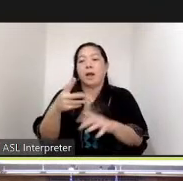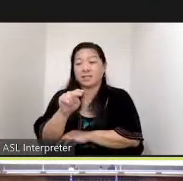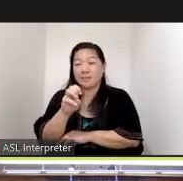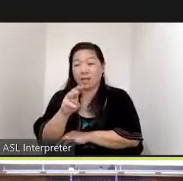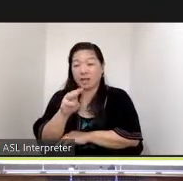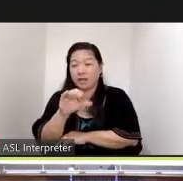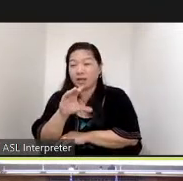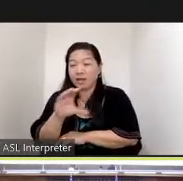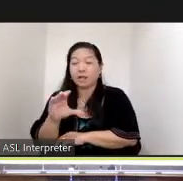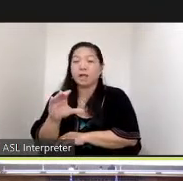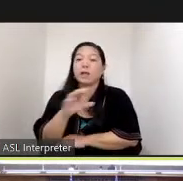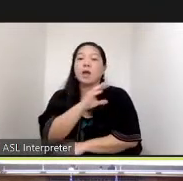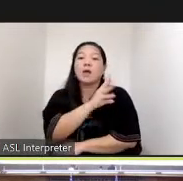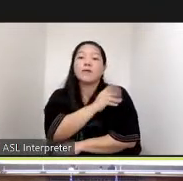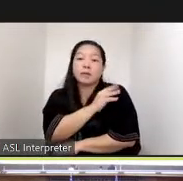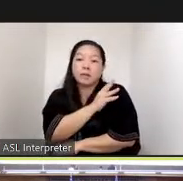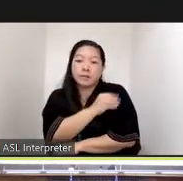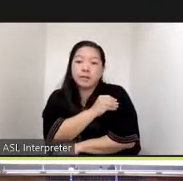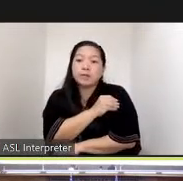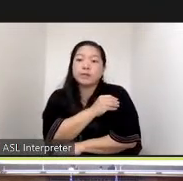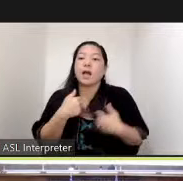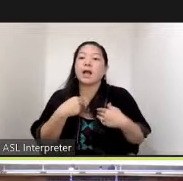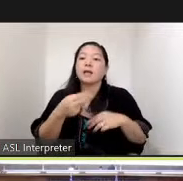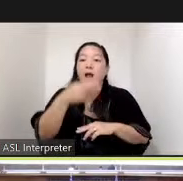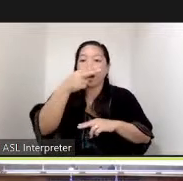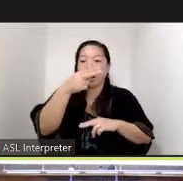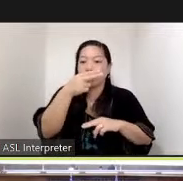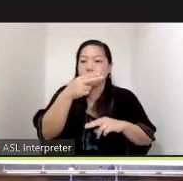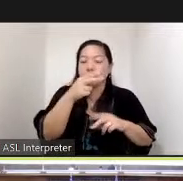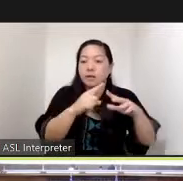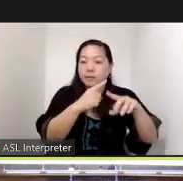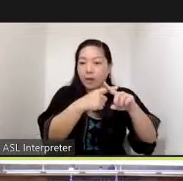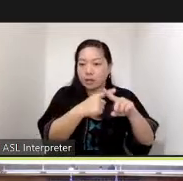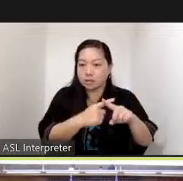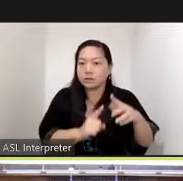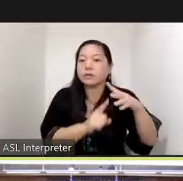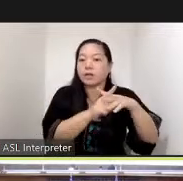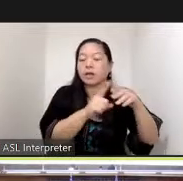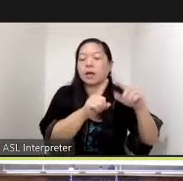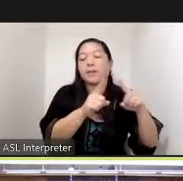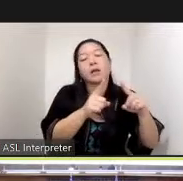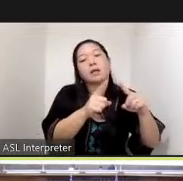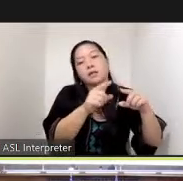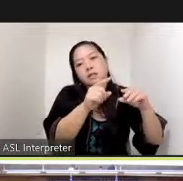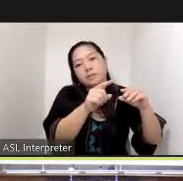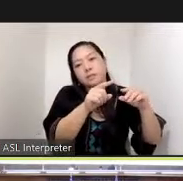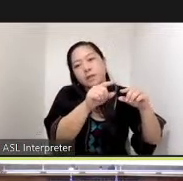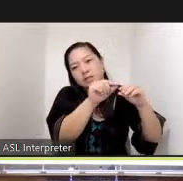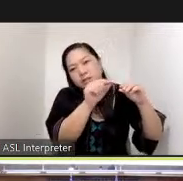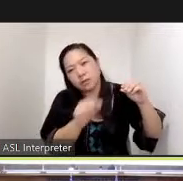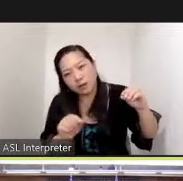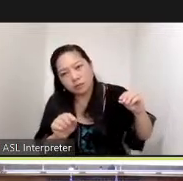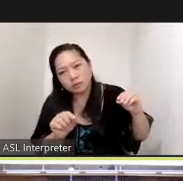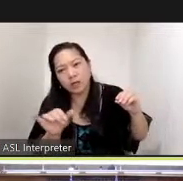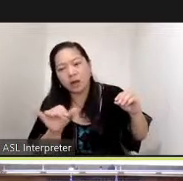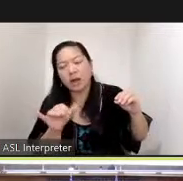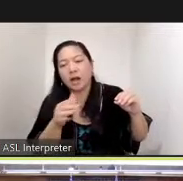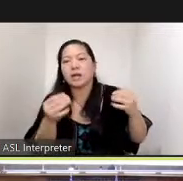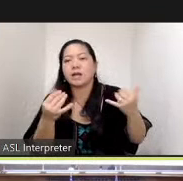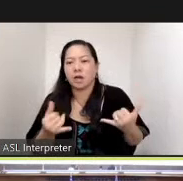cases initially, and this dropped, but during Omicron, to date in 2022, the Filipinos